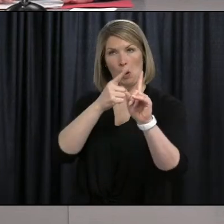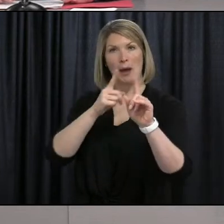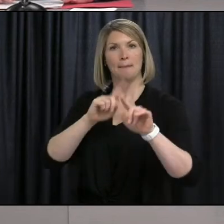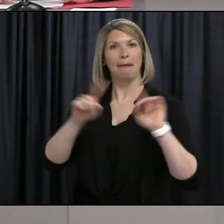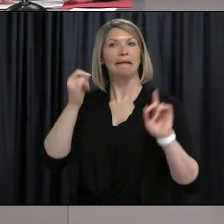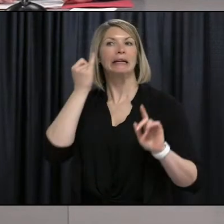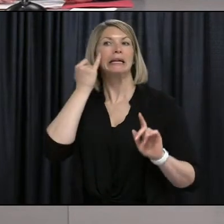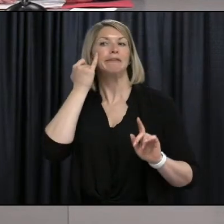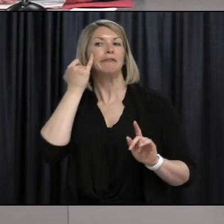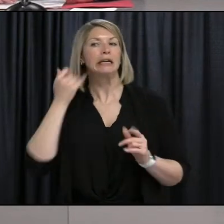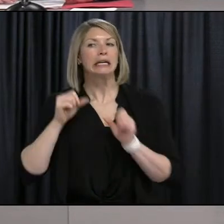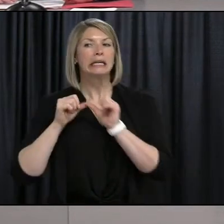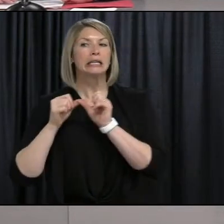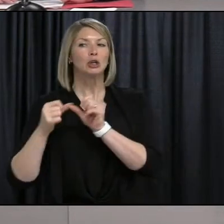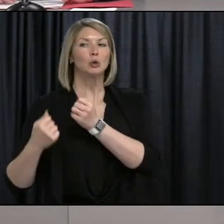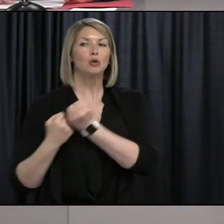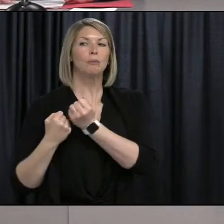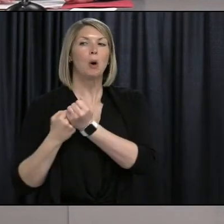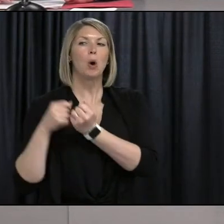oil, if we keep